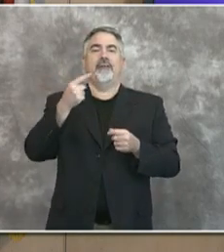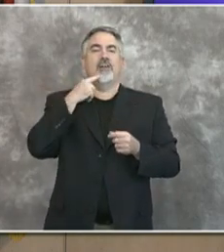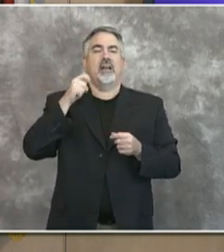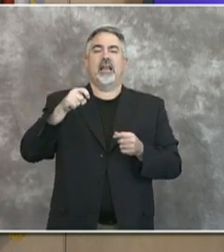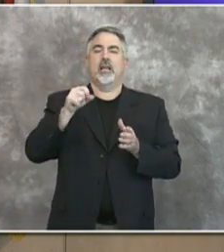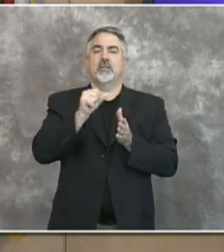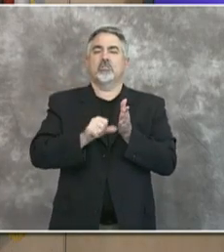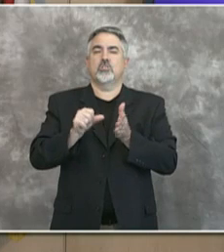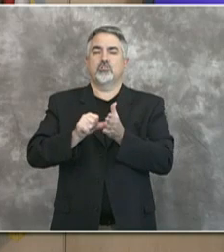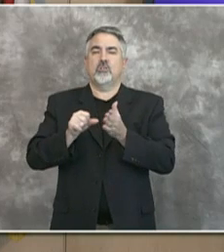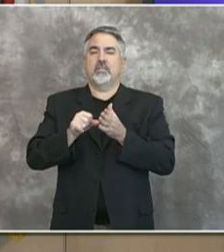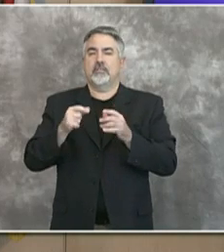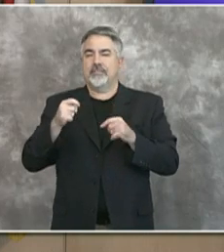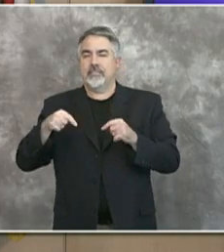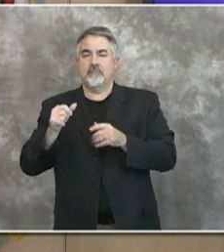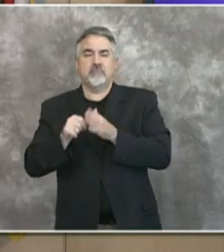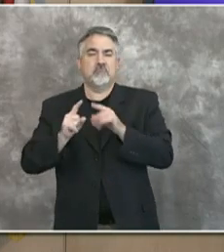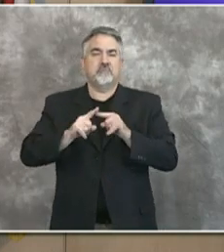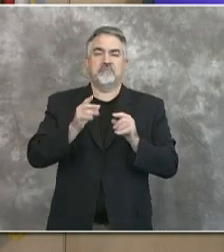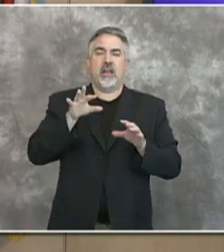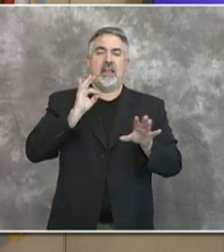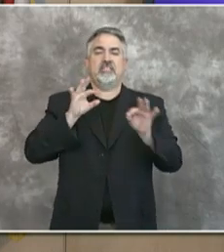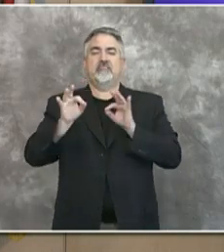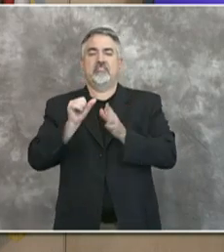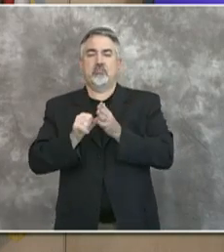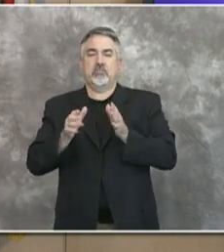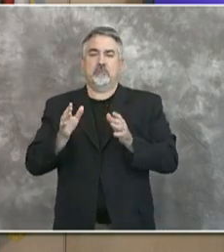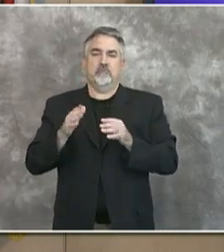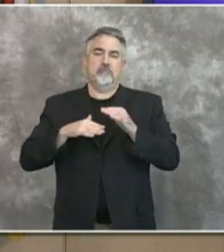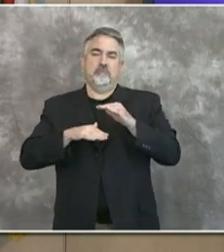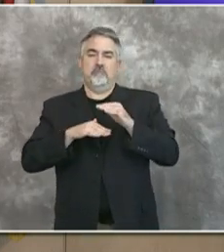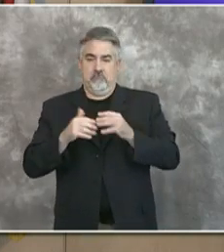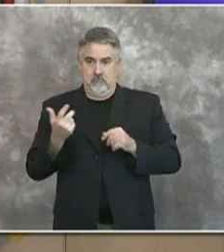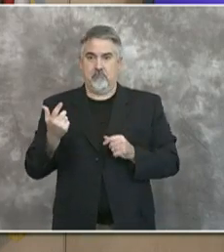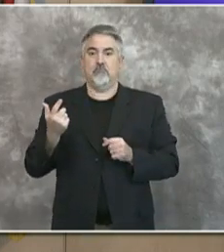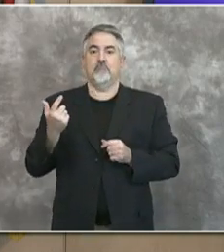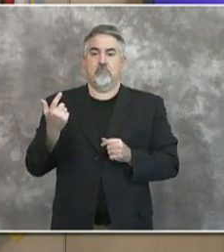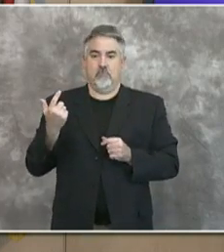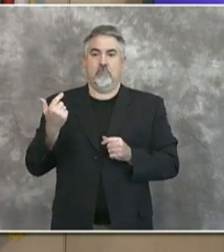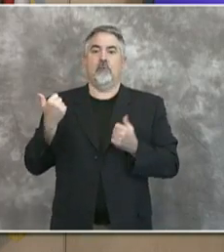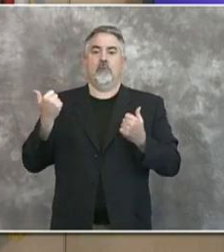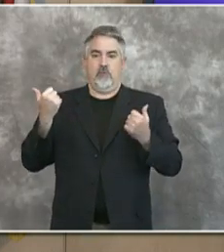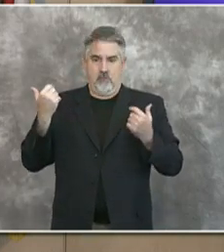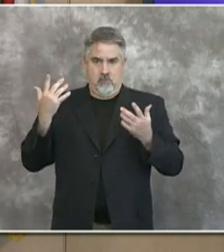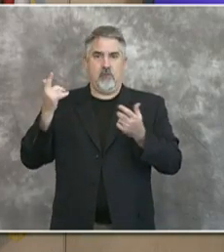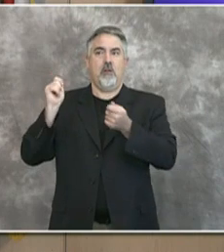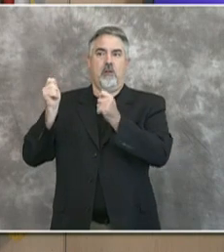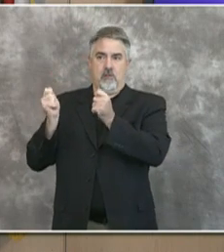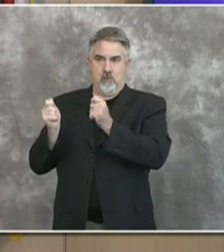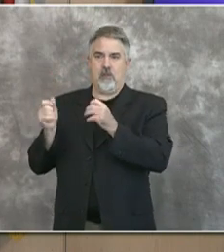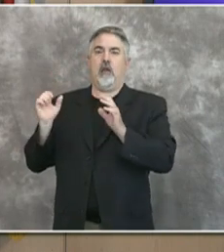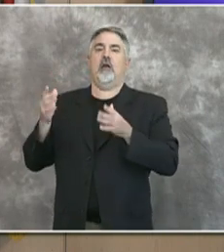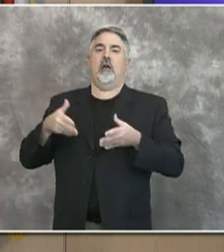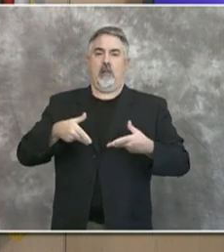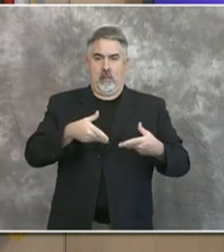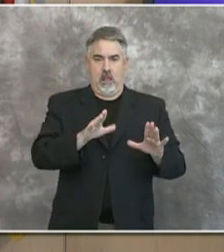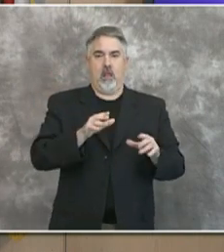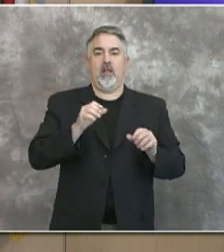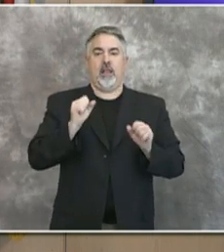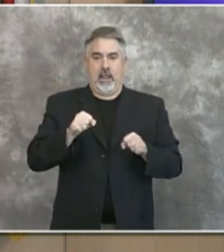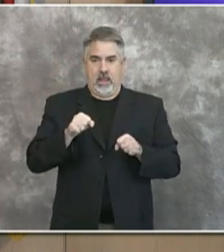doing and to be responsive to the situations that our health systems face. Today, we are modifying our public health order as it relates to elective